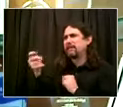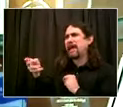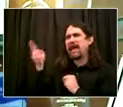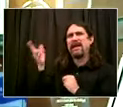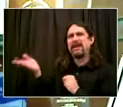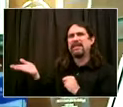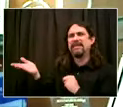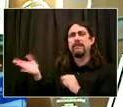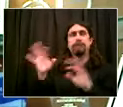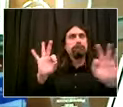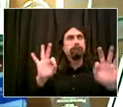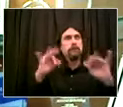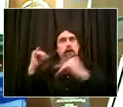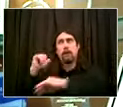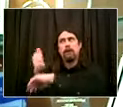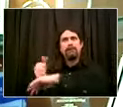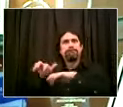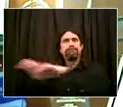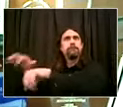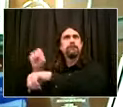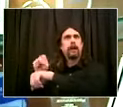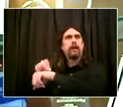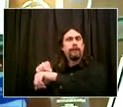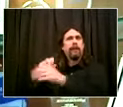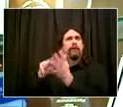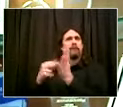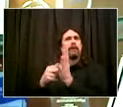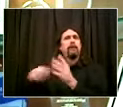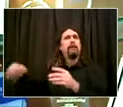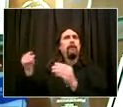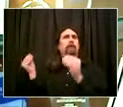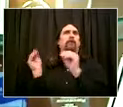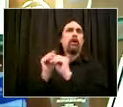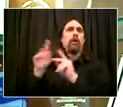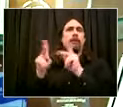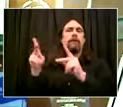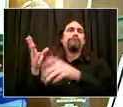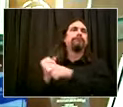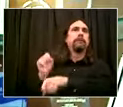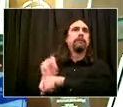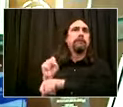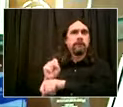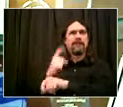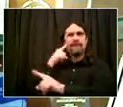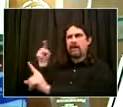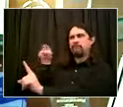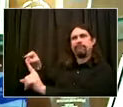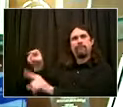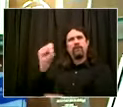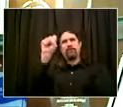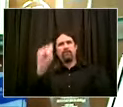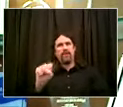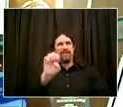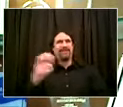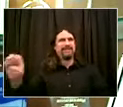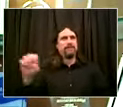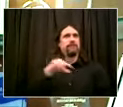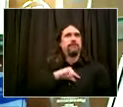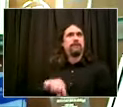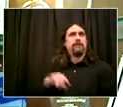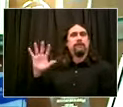Queens can bounce back after this pandemic leaves us in a big way. I've talked about the disparities. Once again, we've